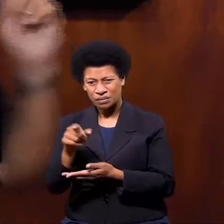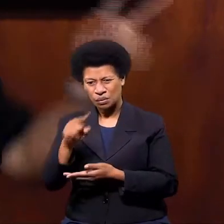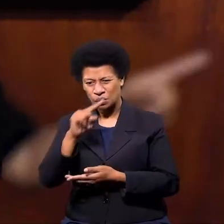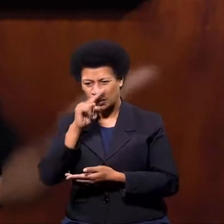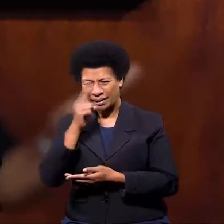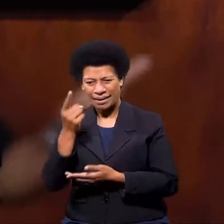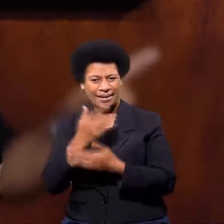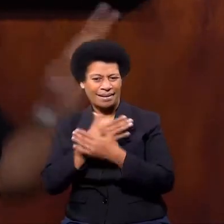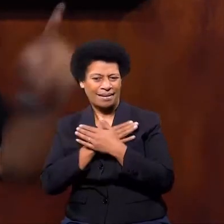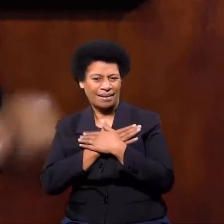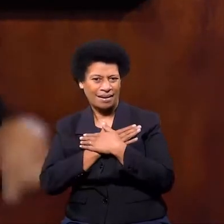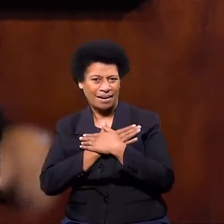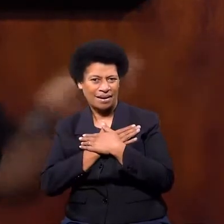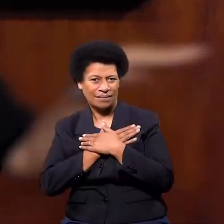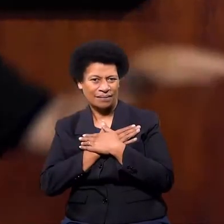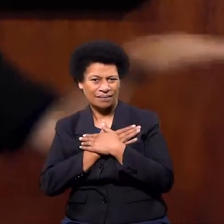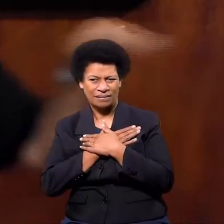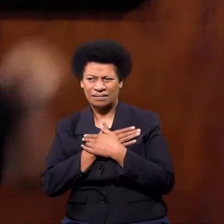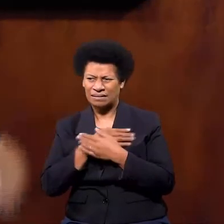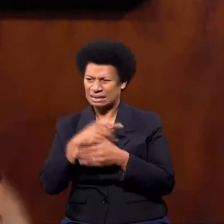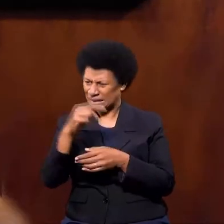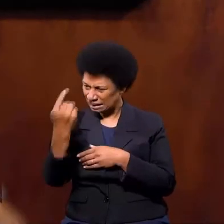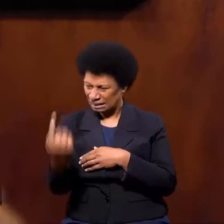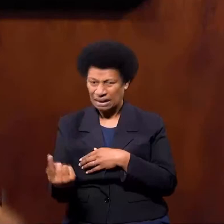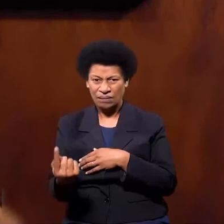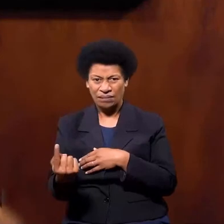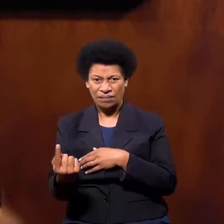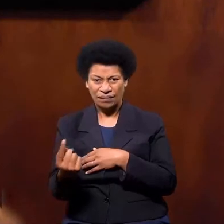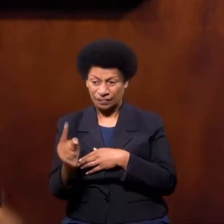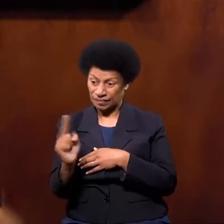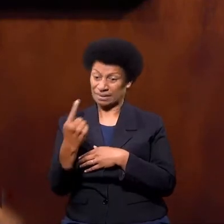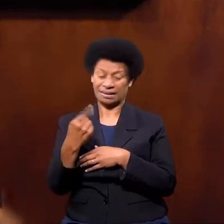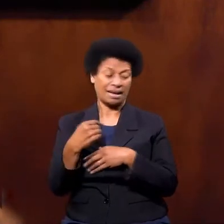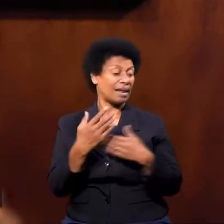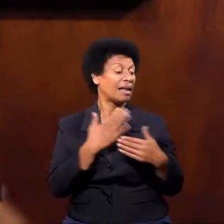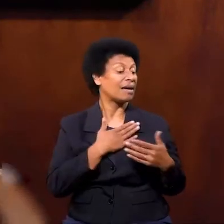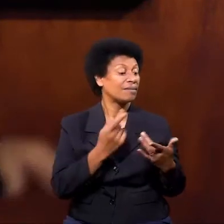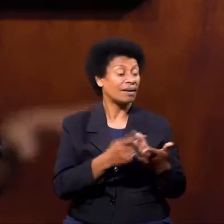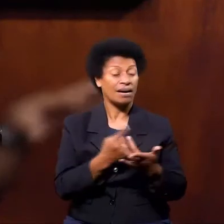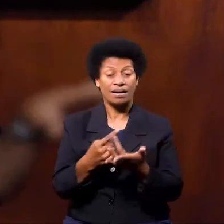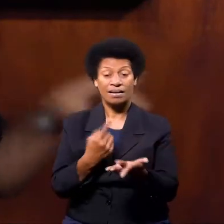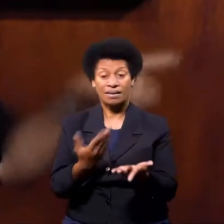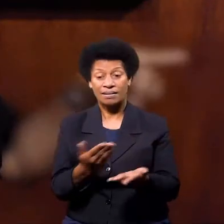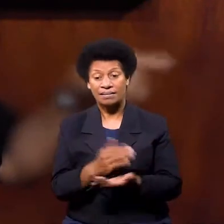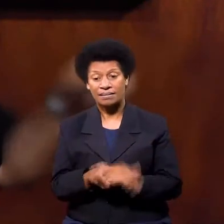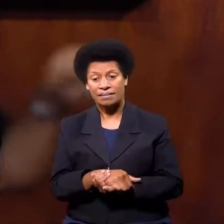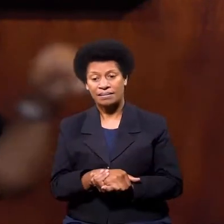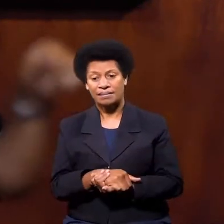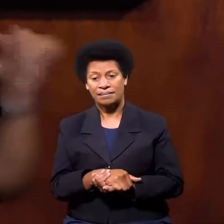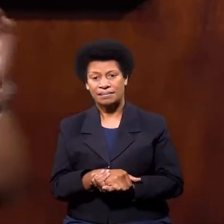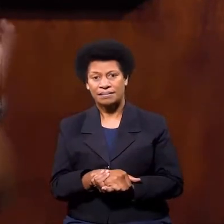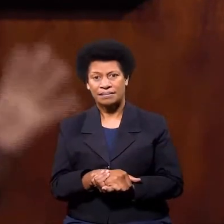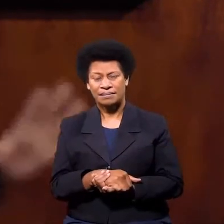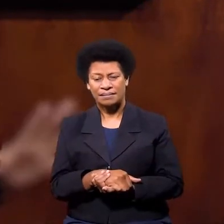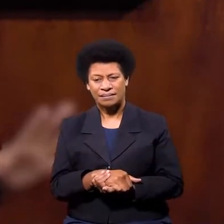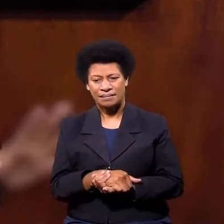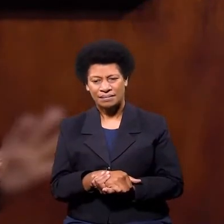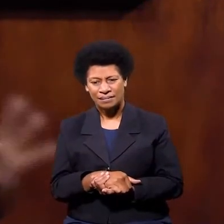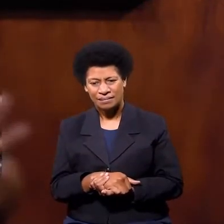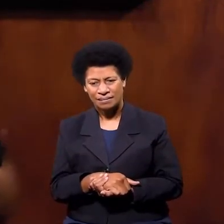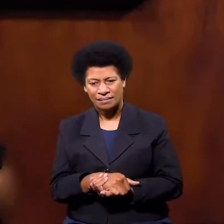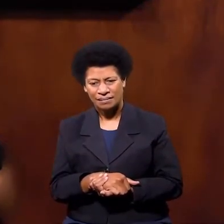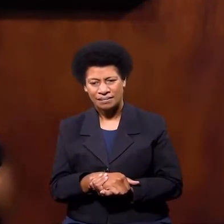that you cannot love anybody else unless you love yourself first. Mm-hmm. I mean, how much of heresy is